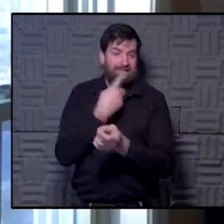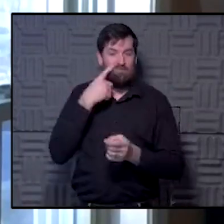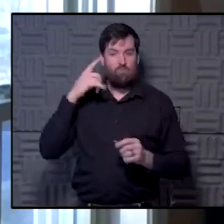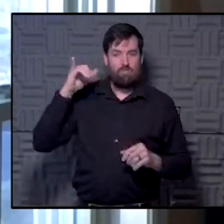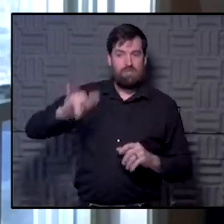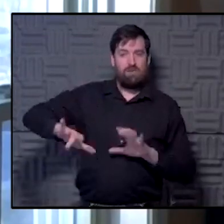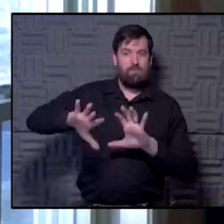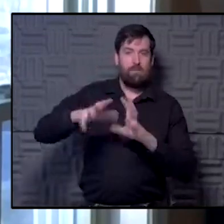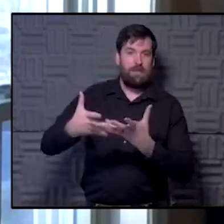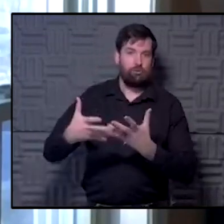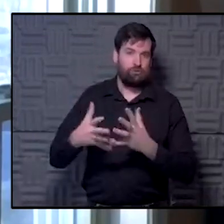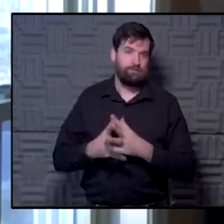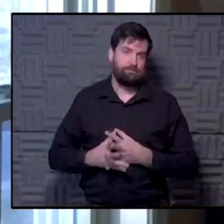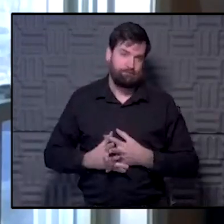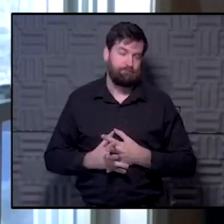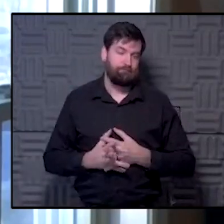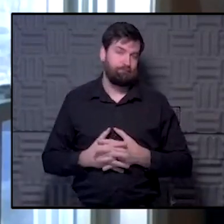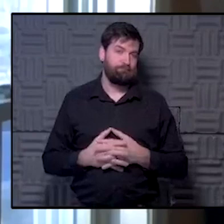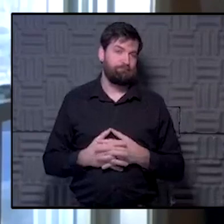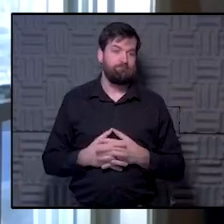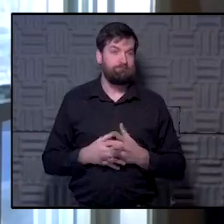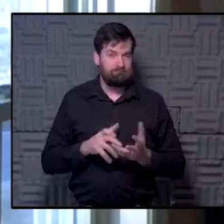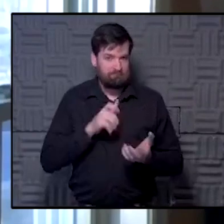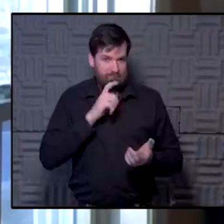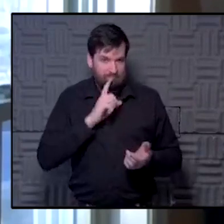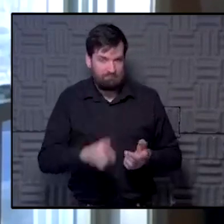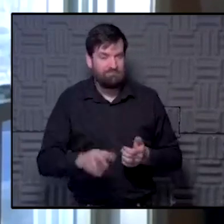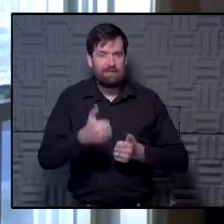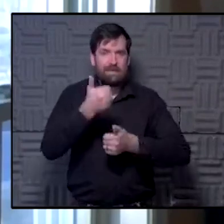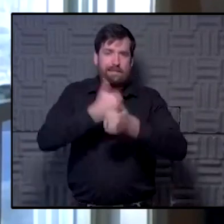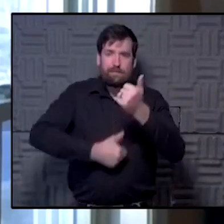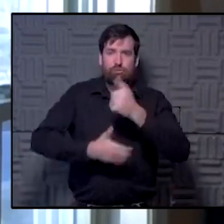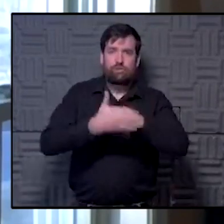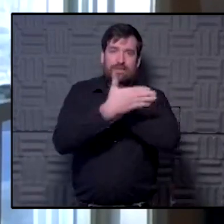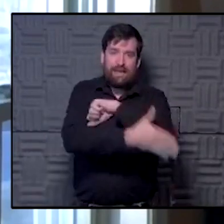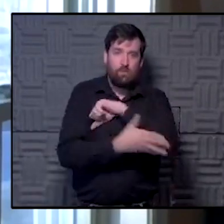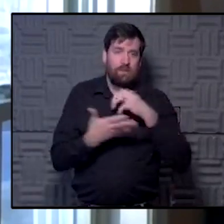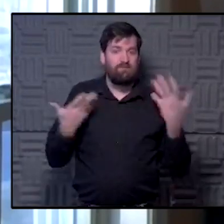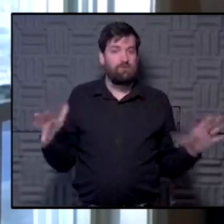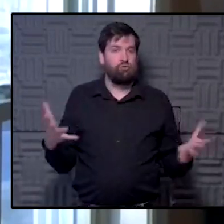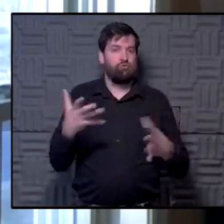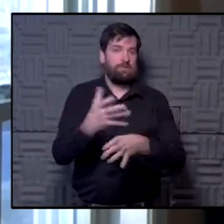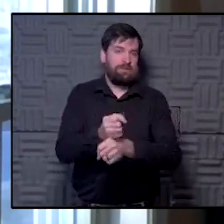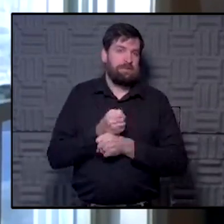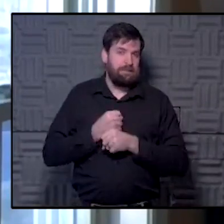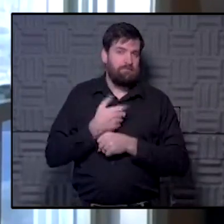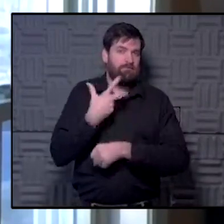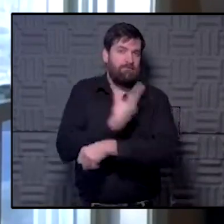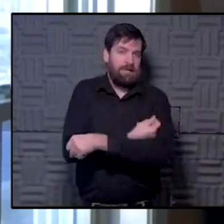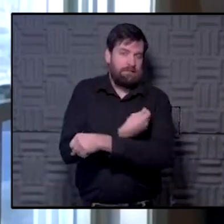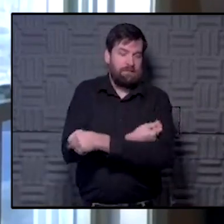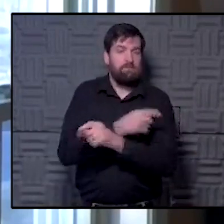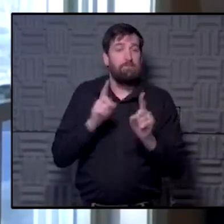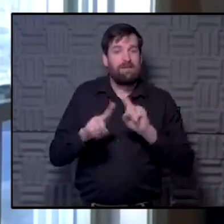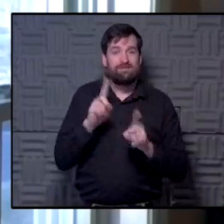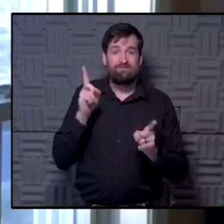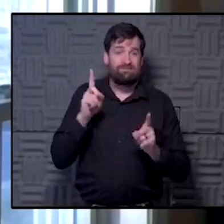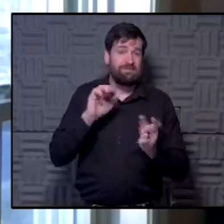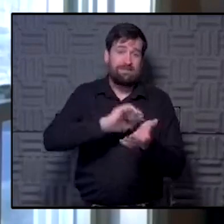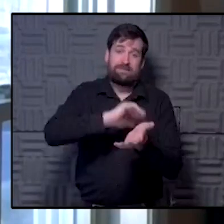in. So I don't know. Every county has gotten vaccine at one point, but supply is low.